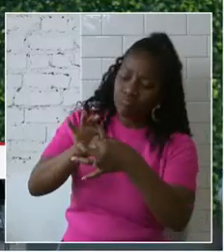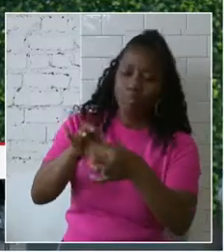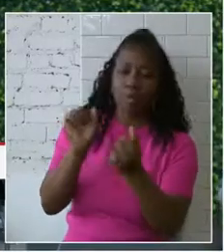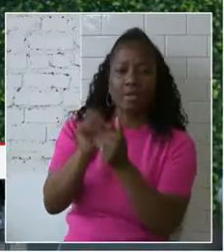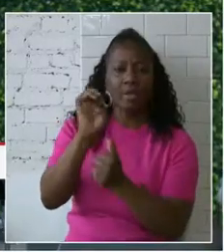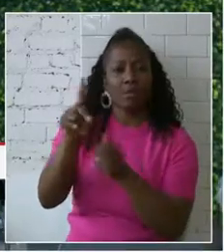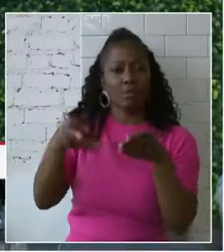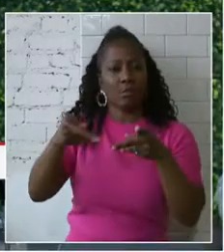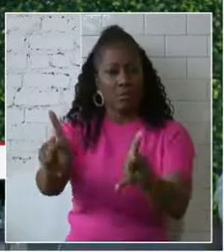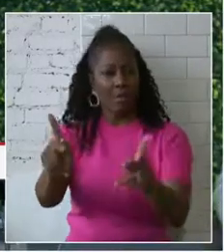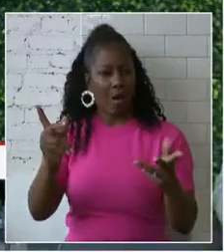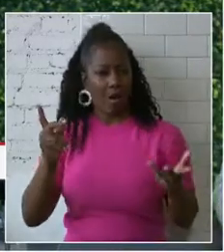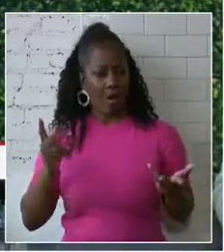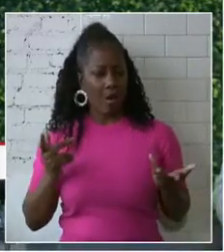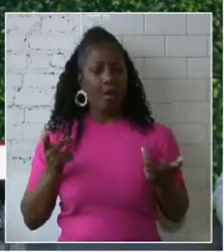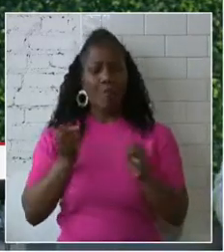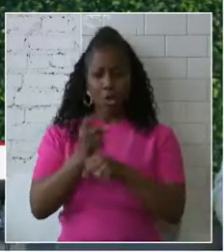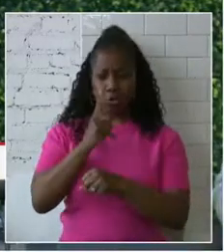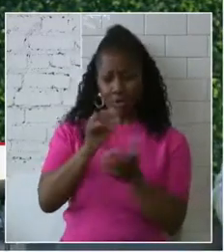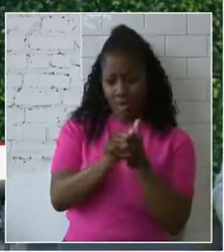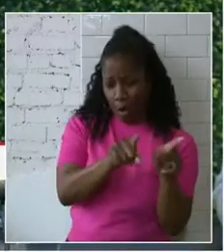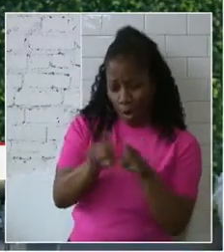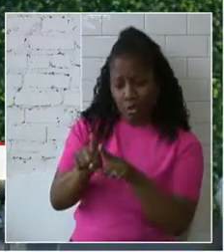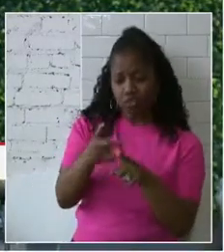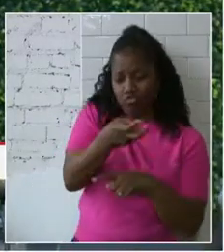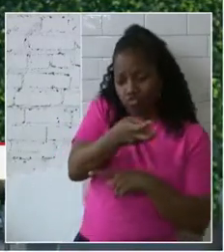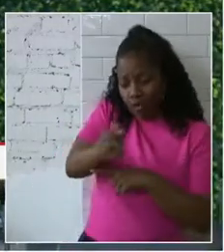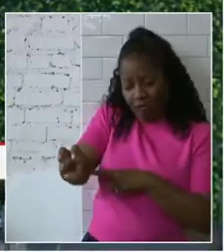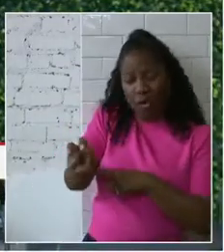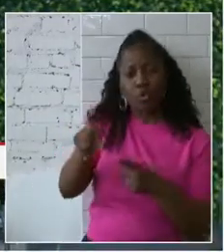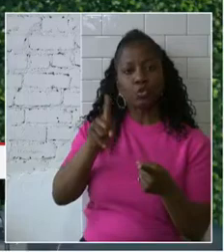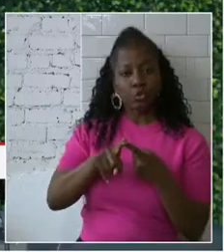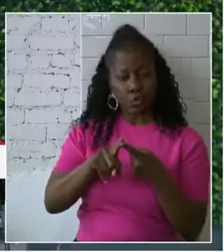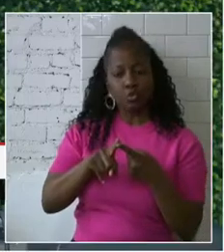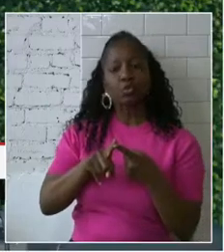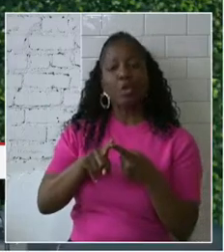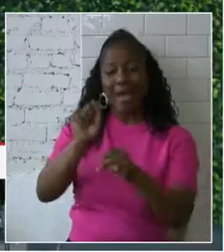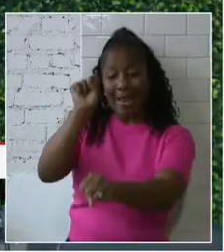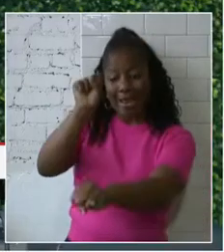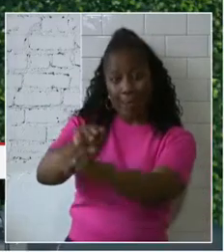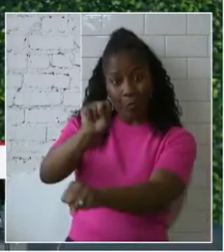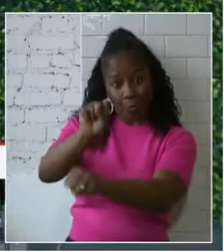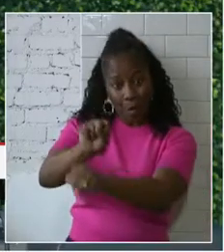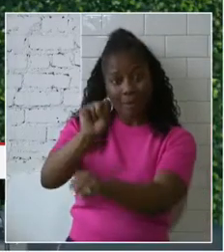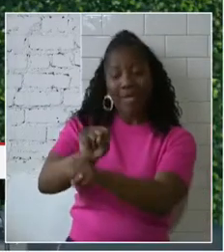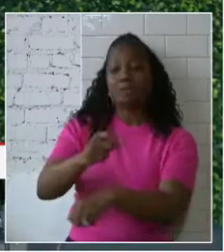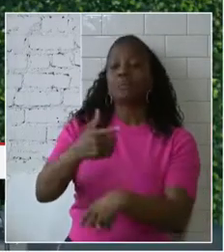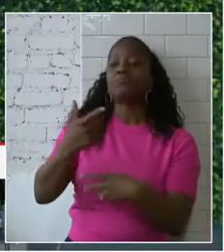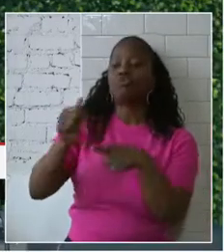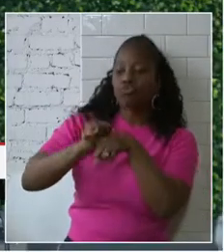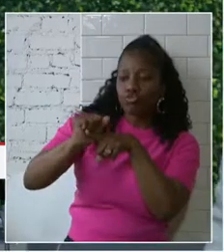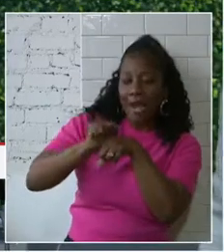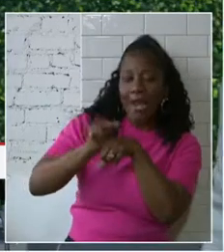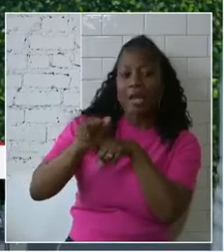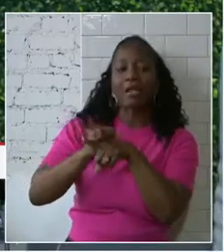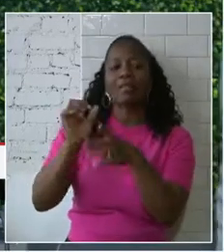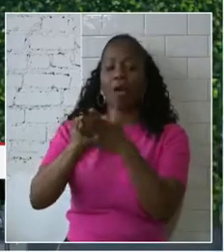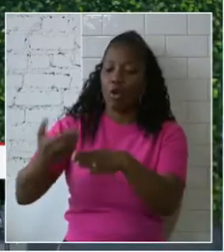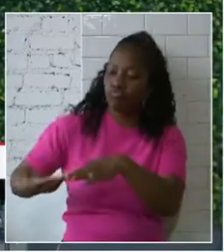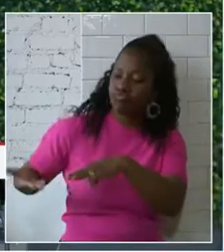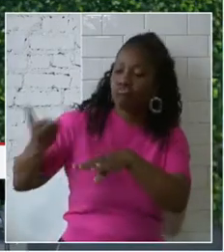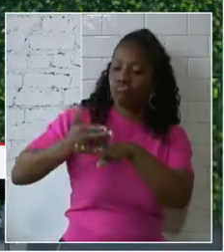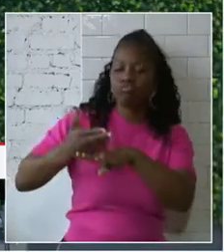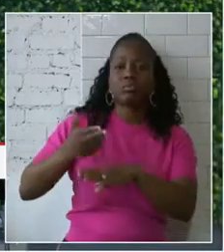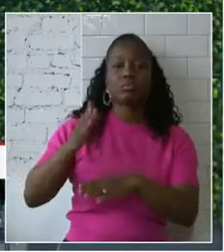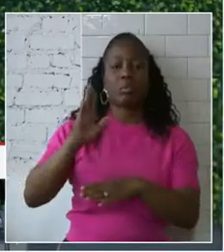opportunities so that we can also then transfer them over to employment, job training that is going to increase their skill